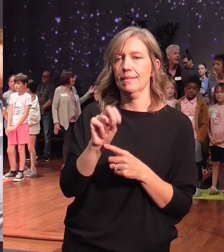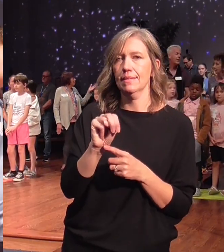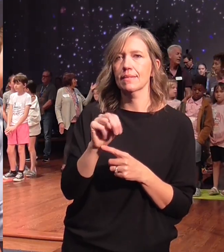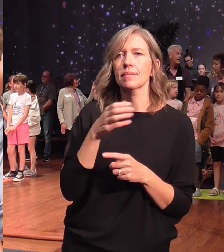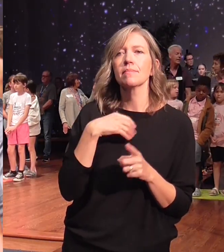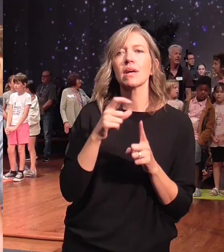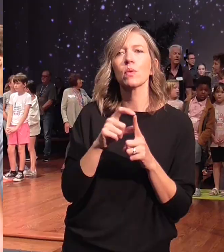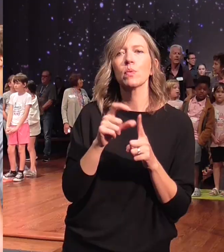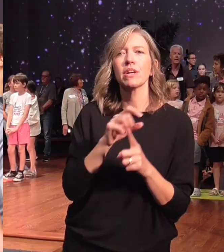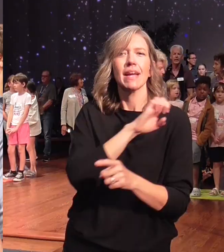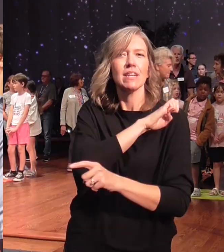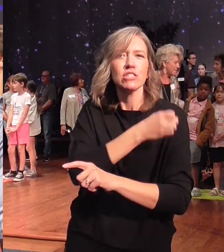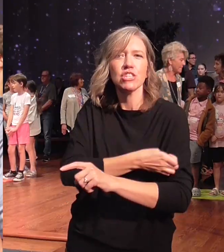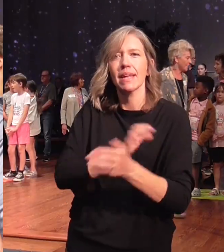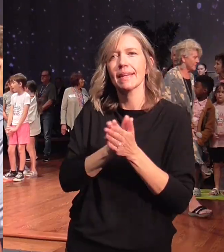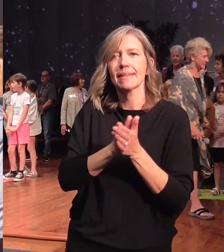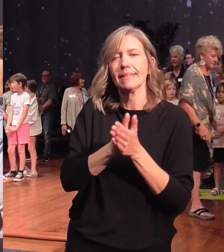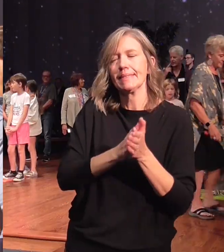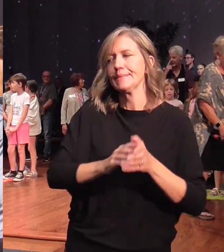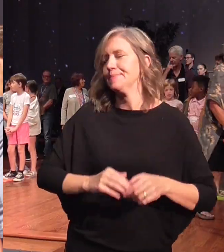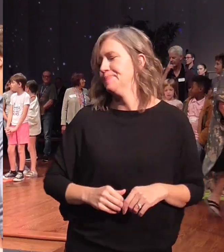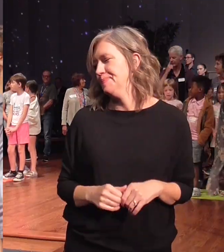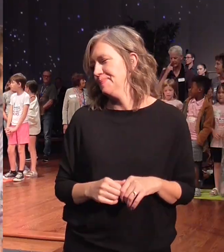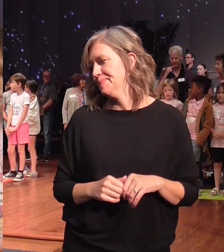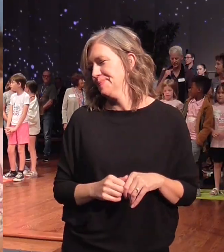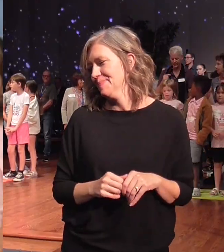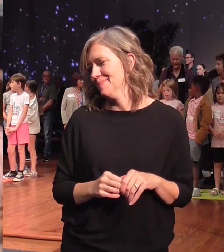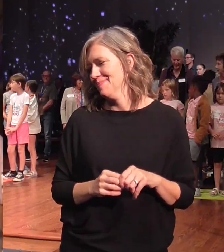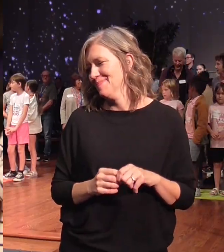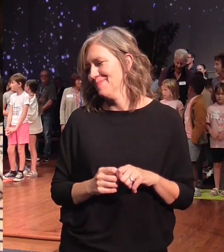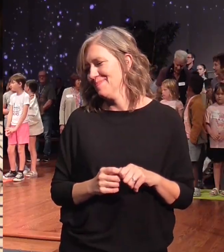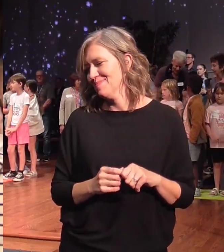power word is energetic.